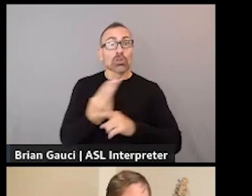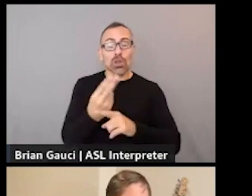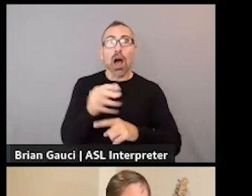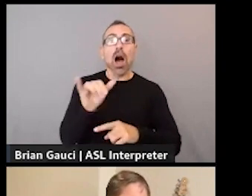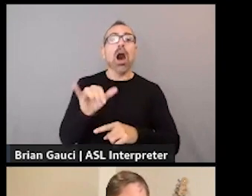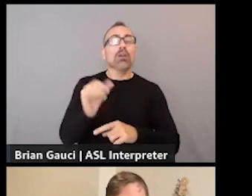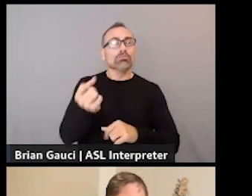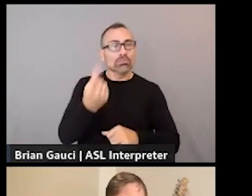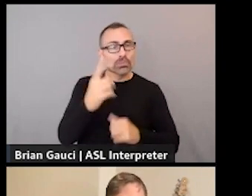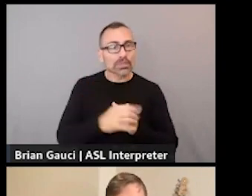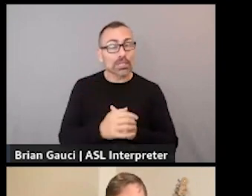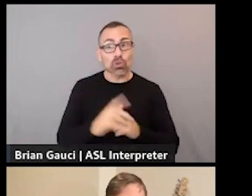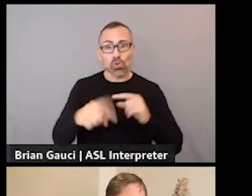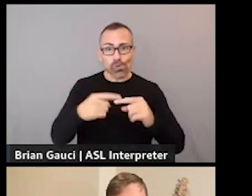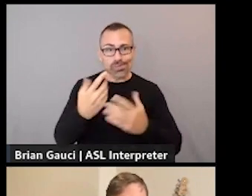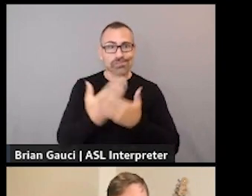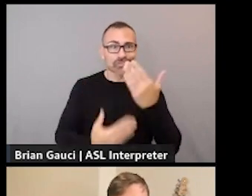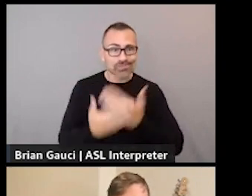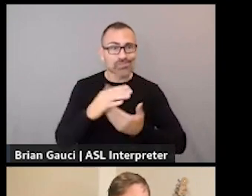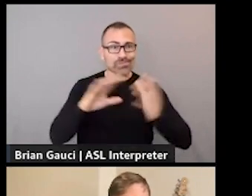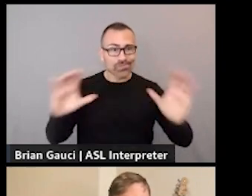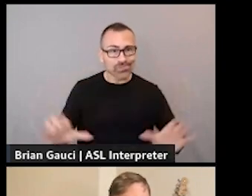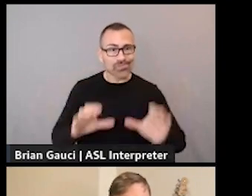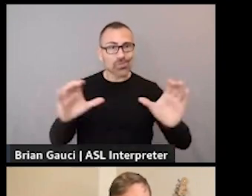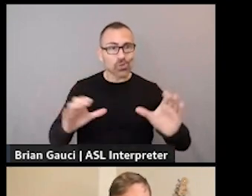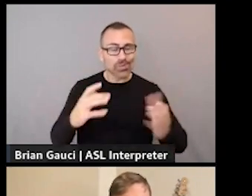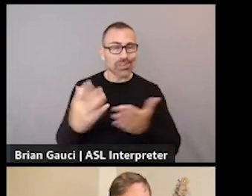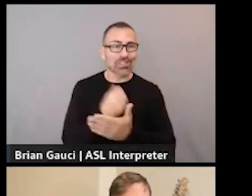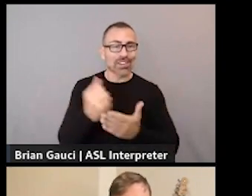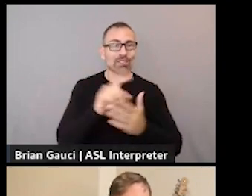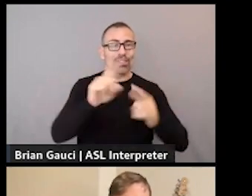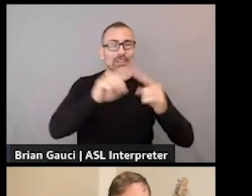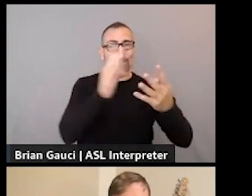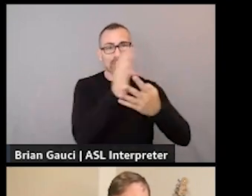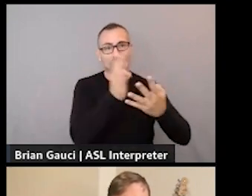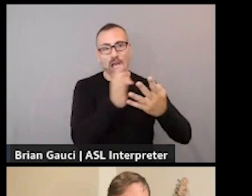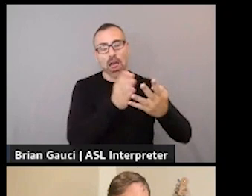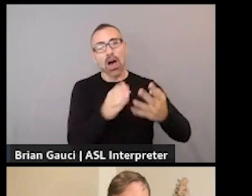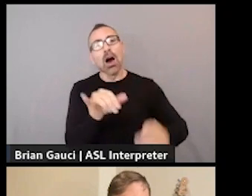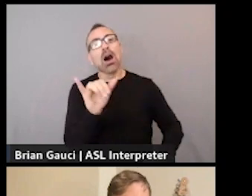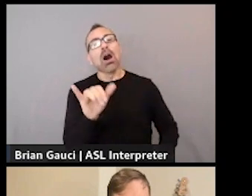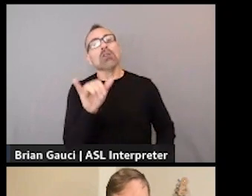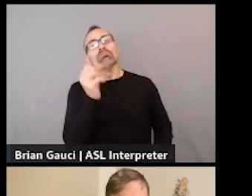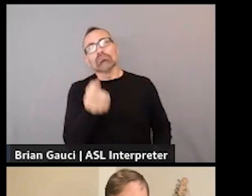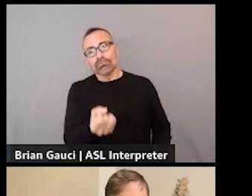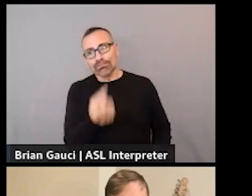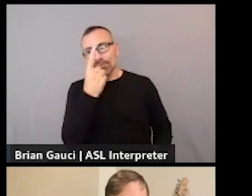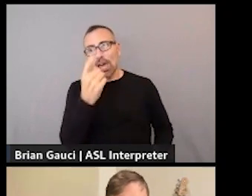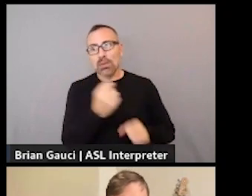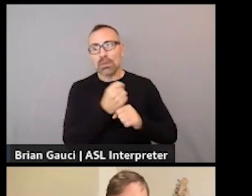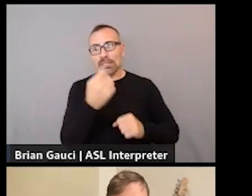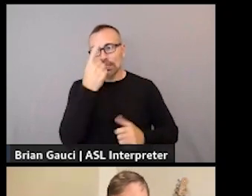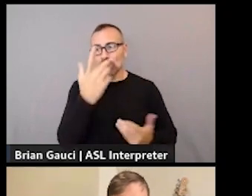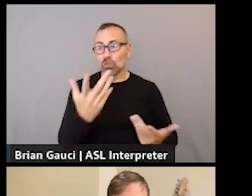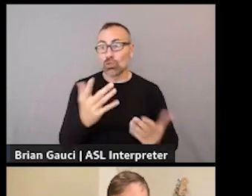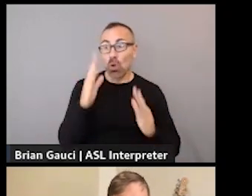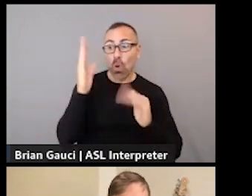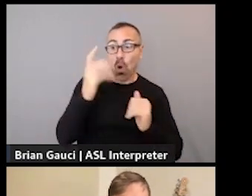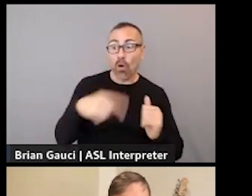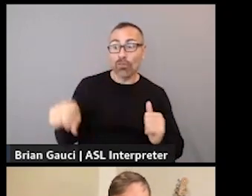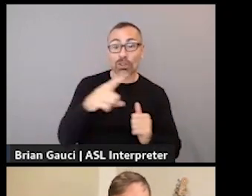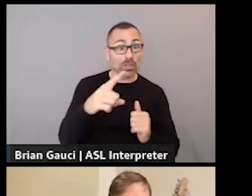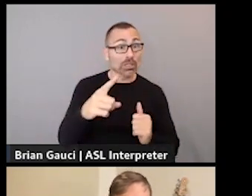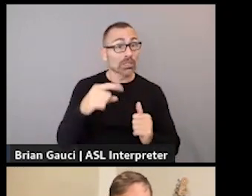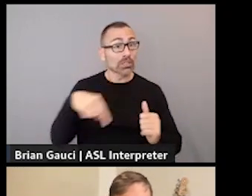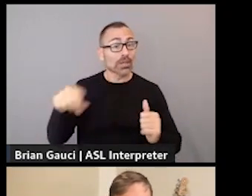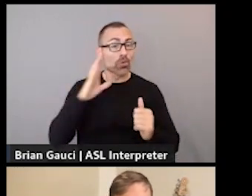I got really hands-on through lots of the features in Glue, then it started to make so much more sense to me. So hopefully that will, will inspire that in some people as we go through the